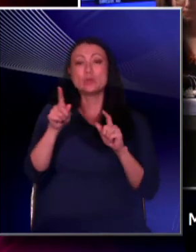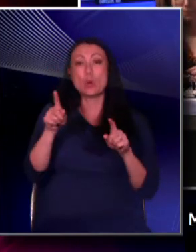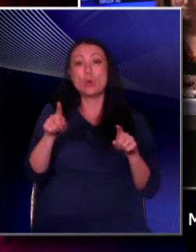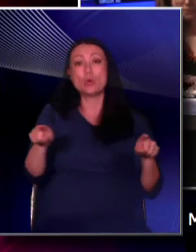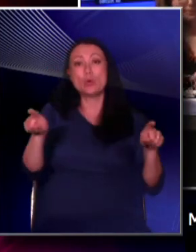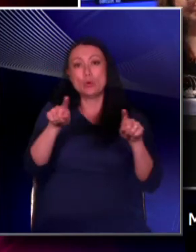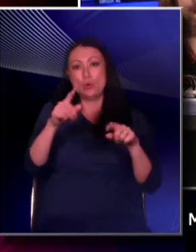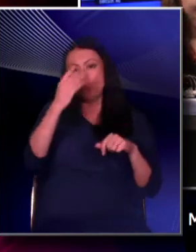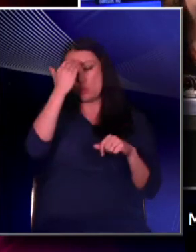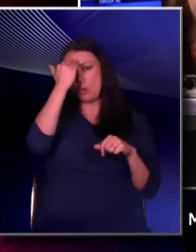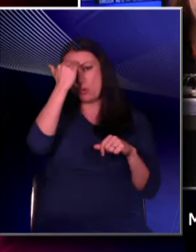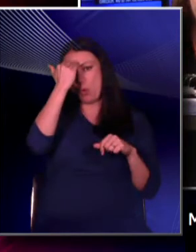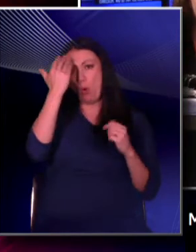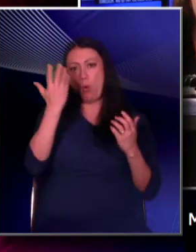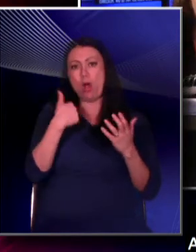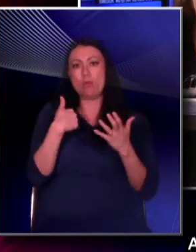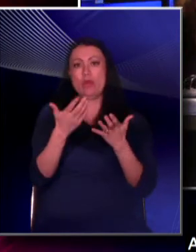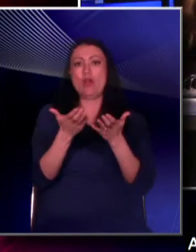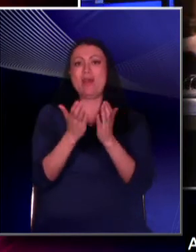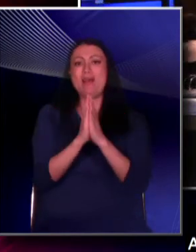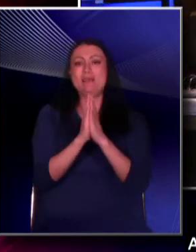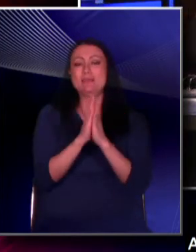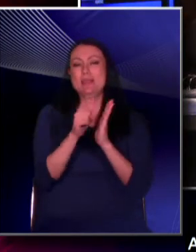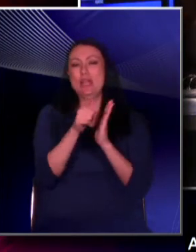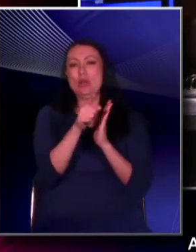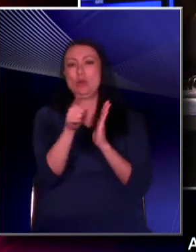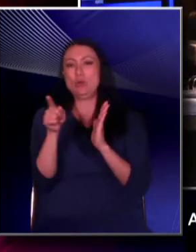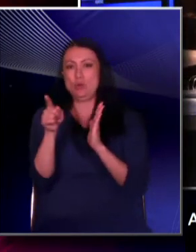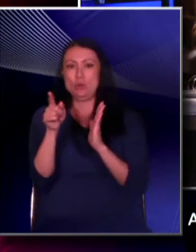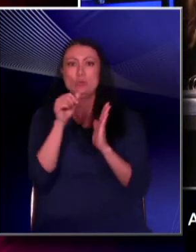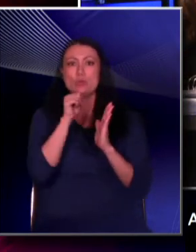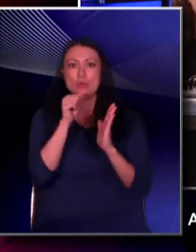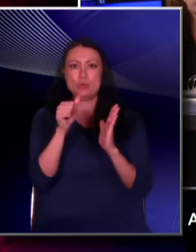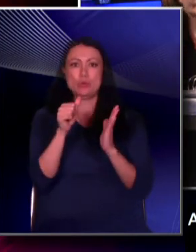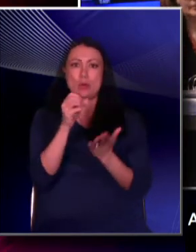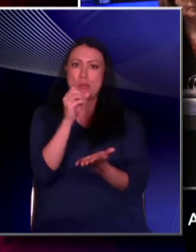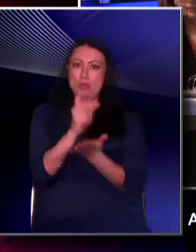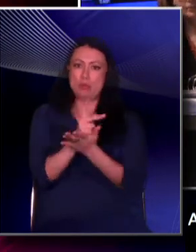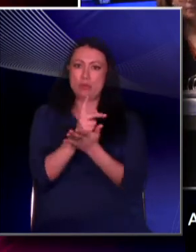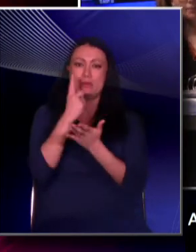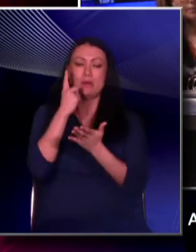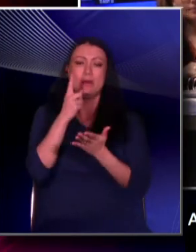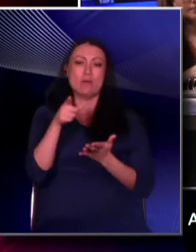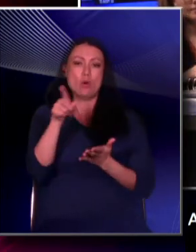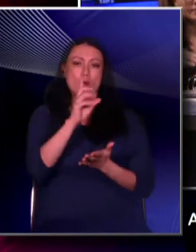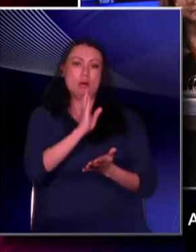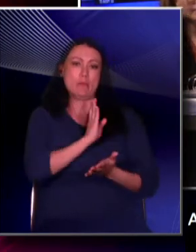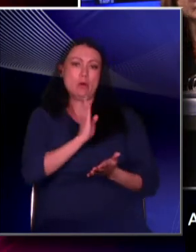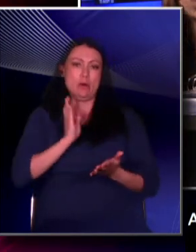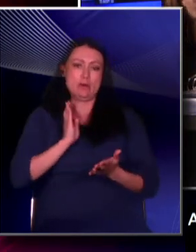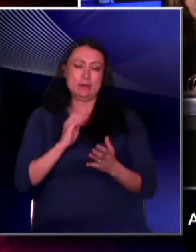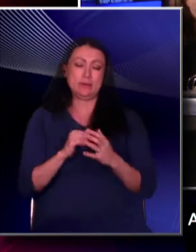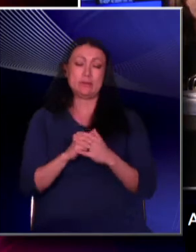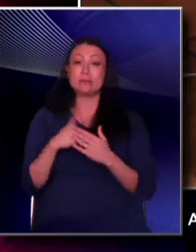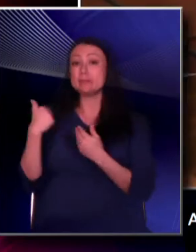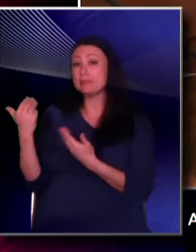know what we are asking you to adopt as board for the math.